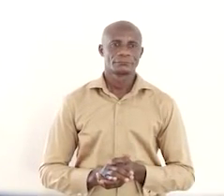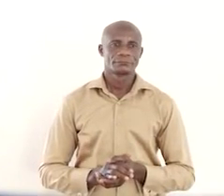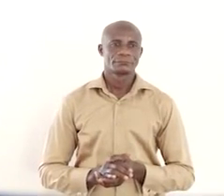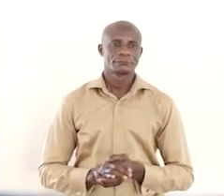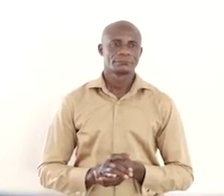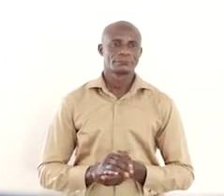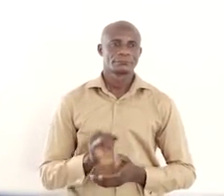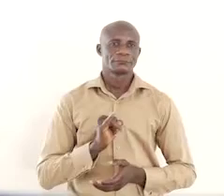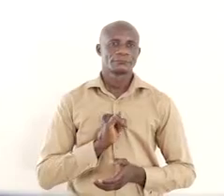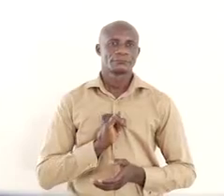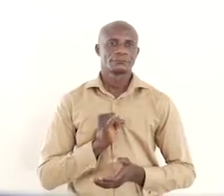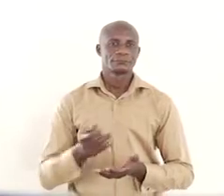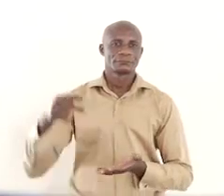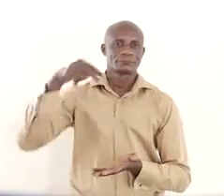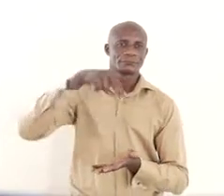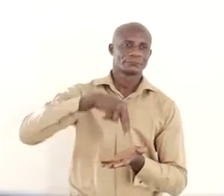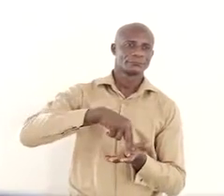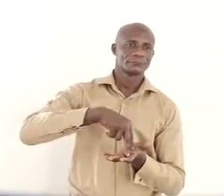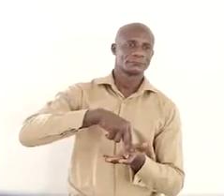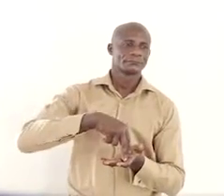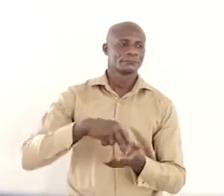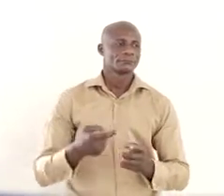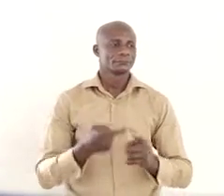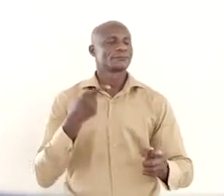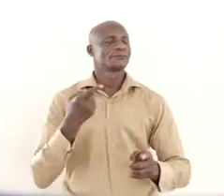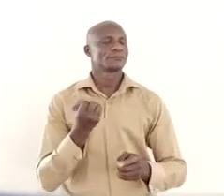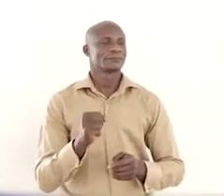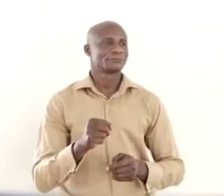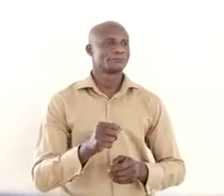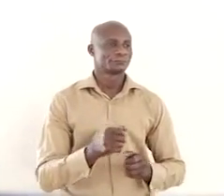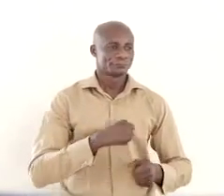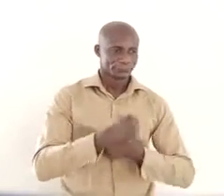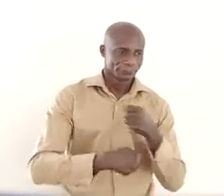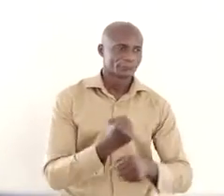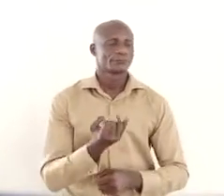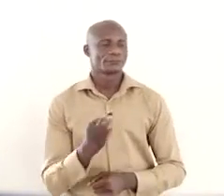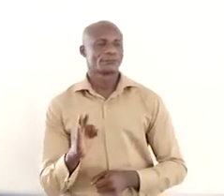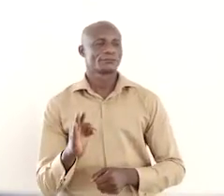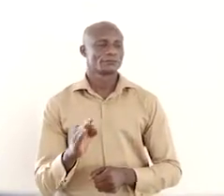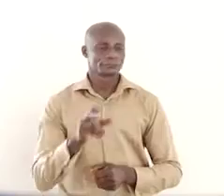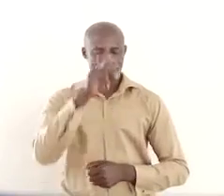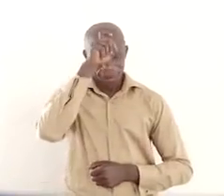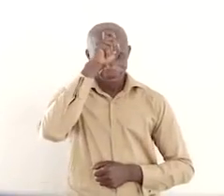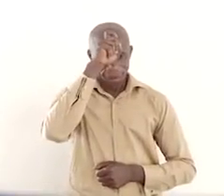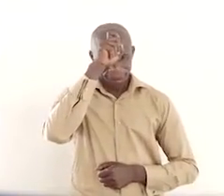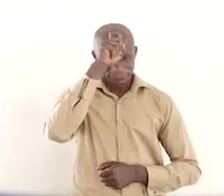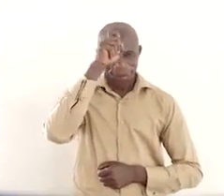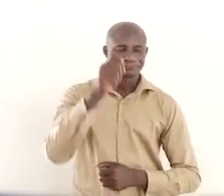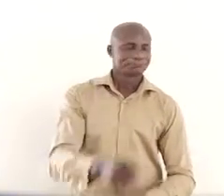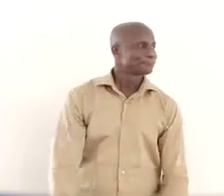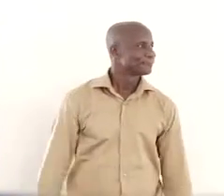truth. I arise from the scene of the Paschal mystery, and with